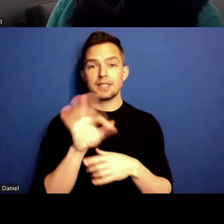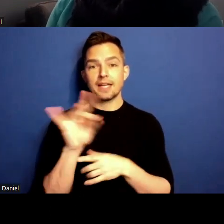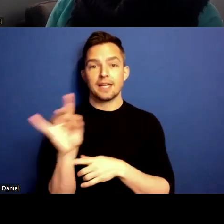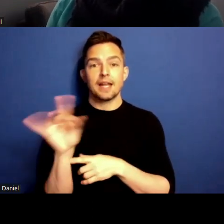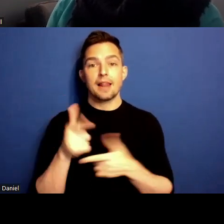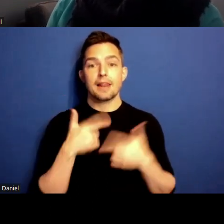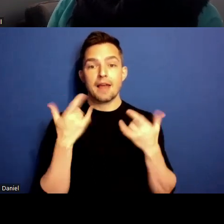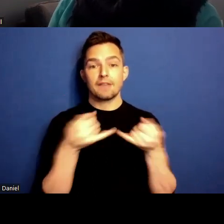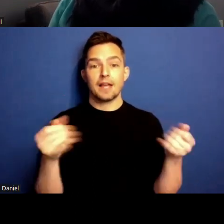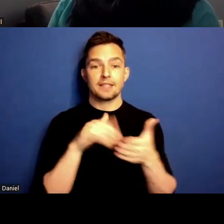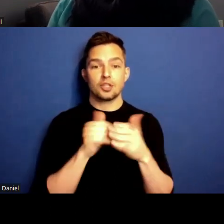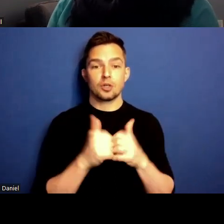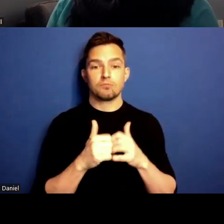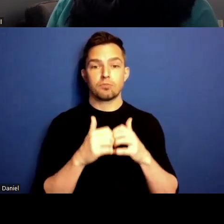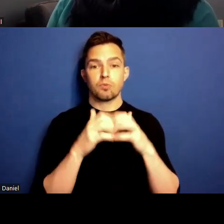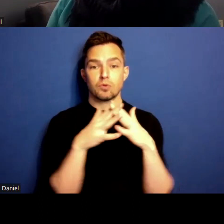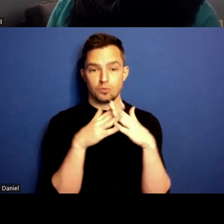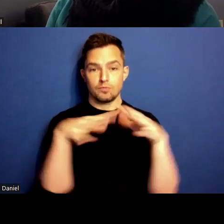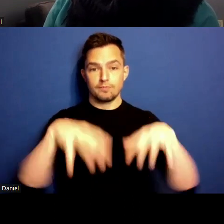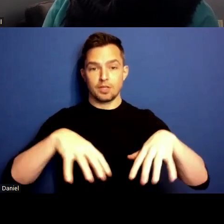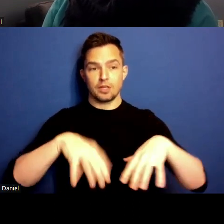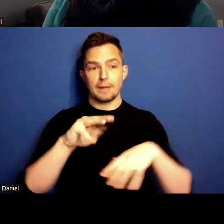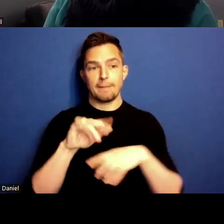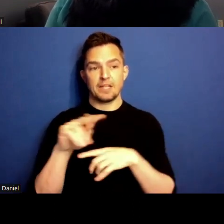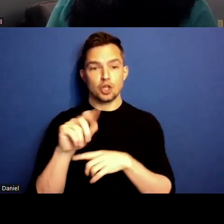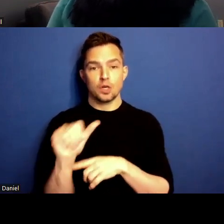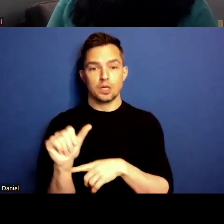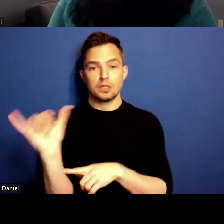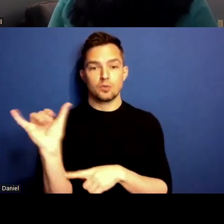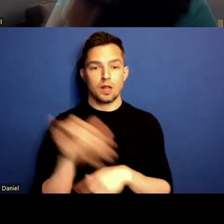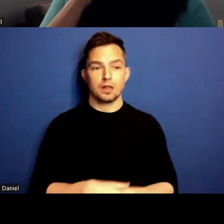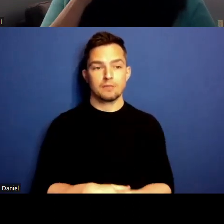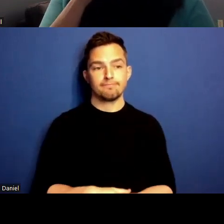that we are getting up and running here in Minnesota as well.